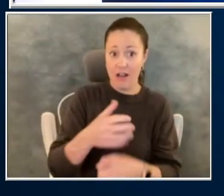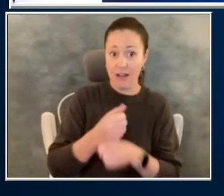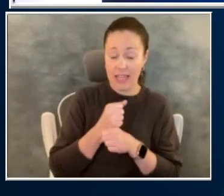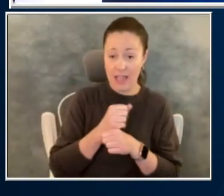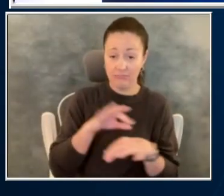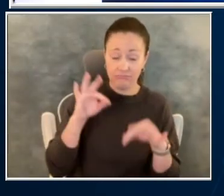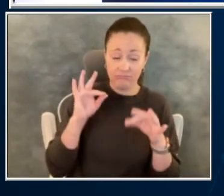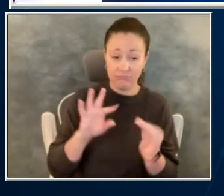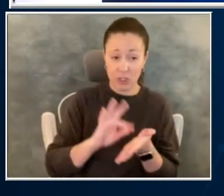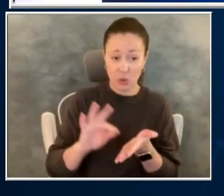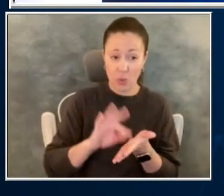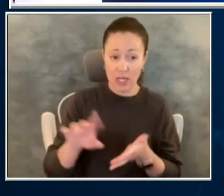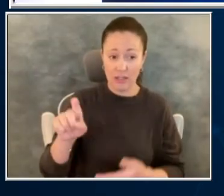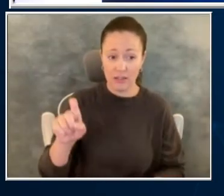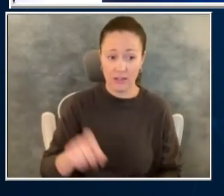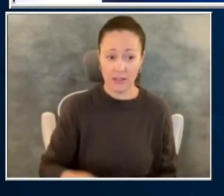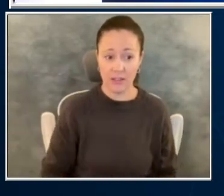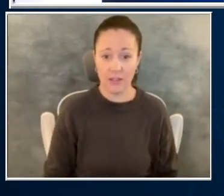score?